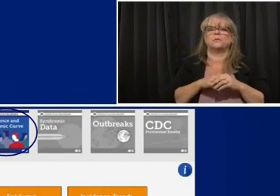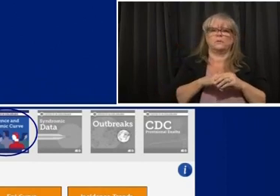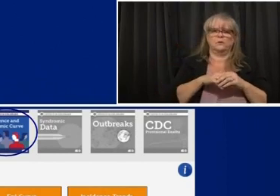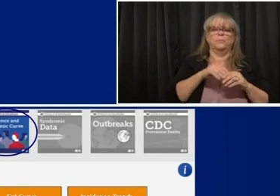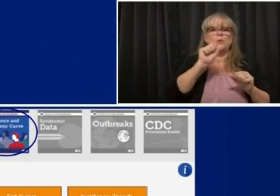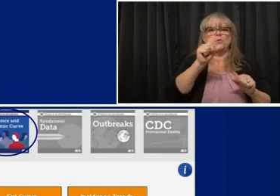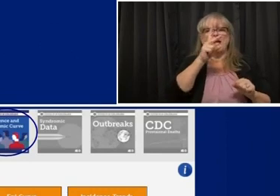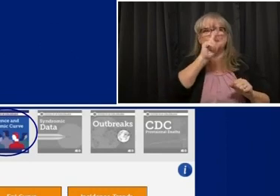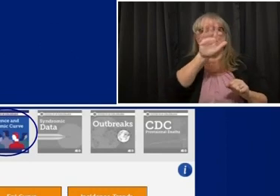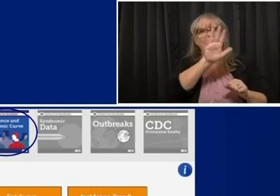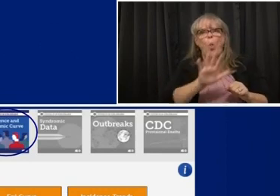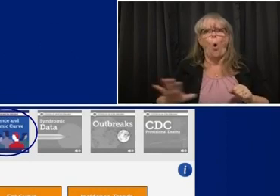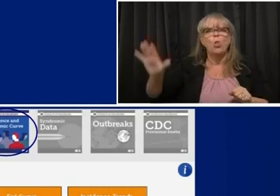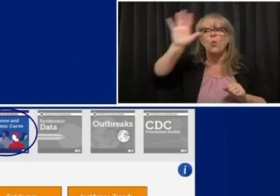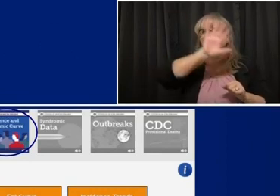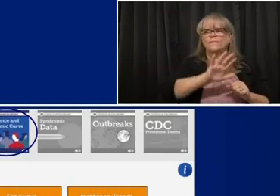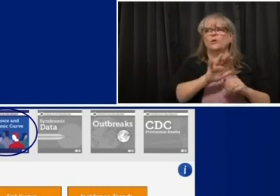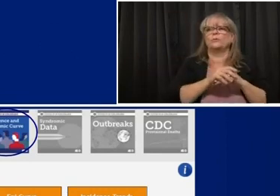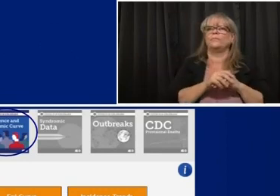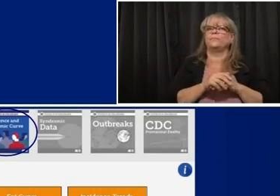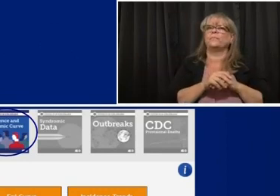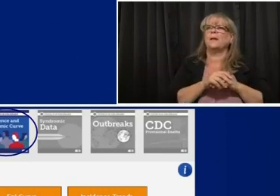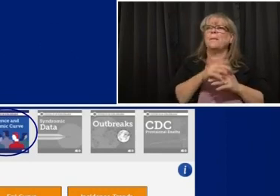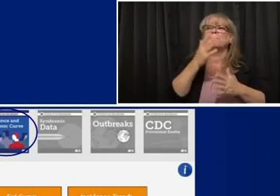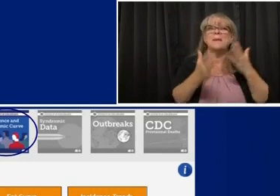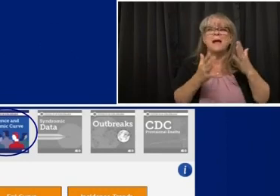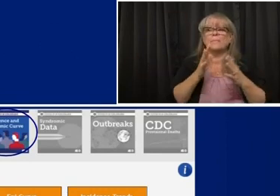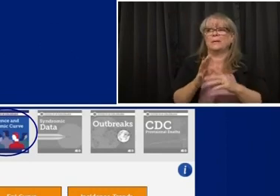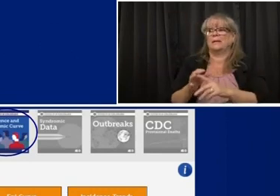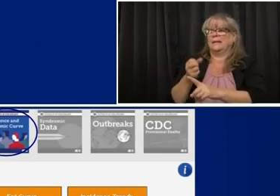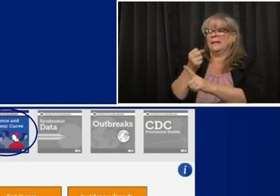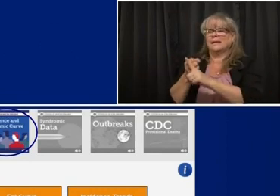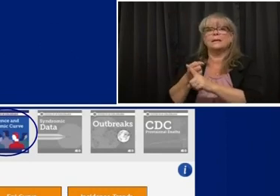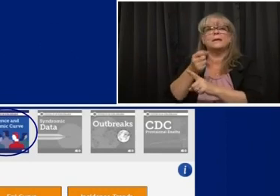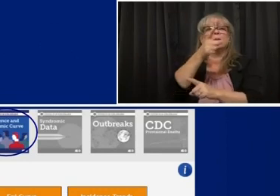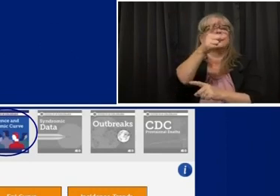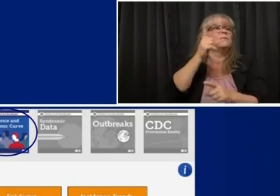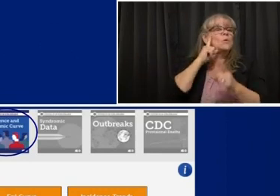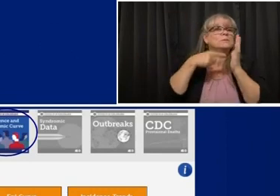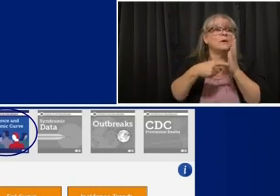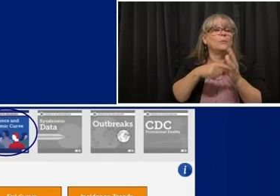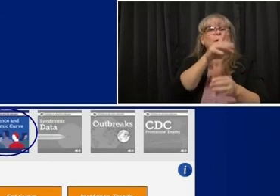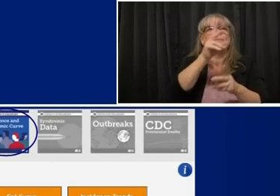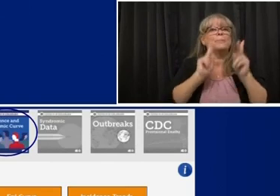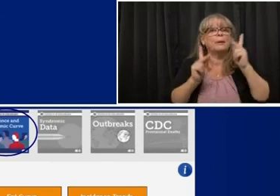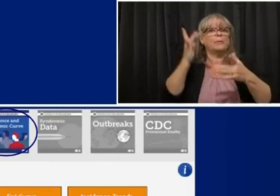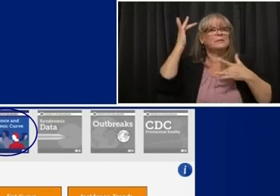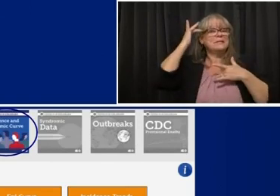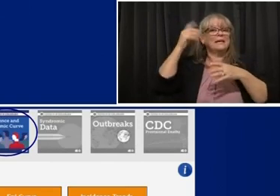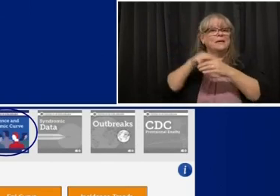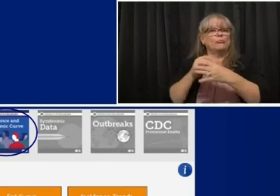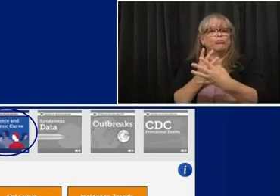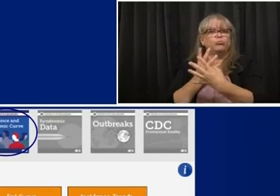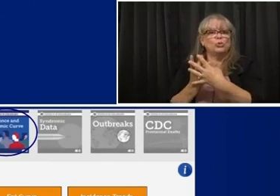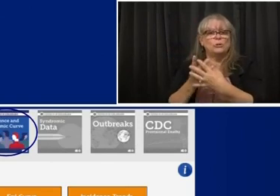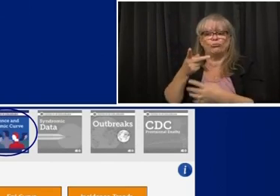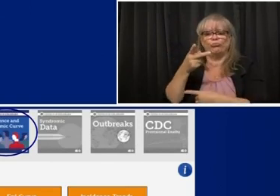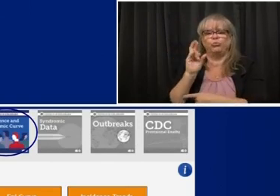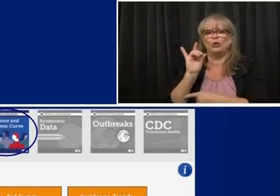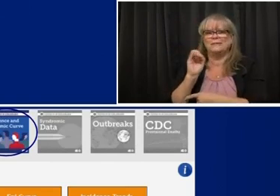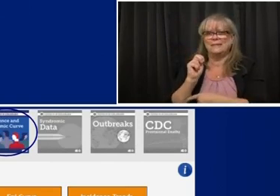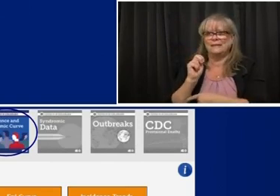be an outbreak that might be occurring in a prison setting where those prisoners are not interacting with the community. And so we wanted to have this option